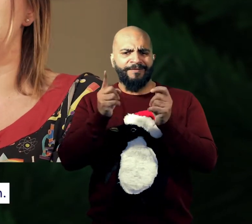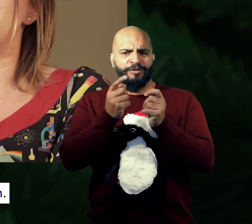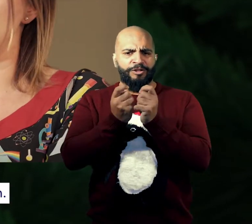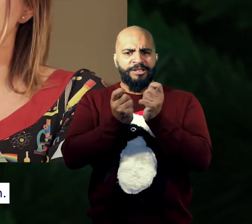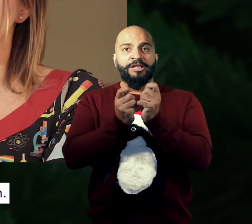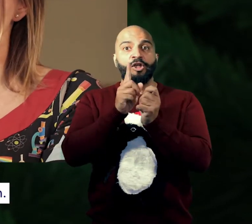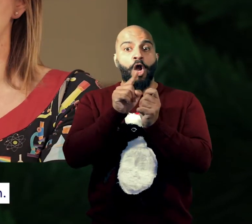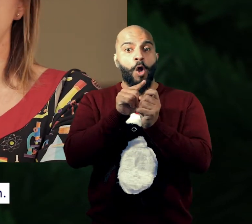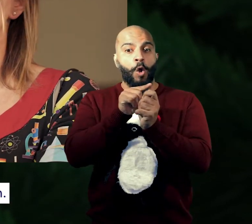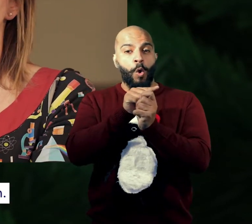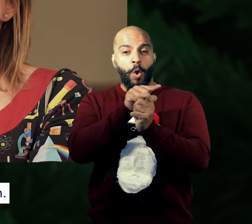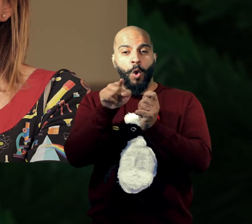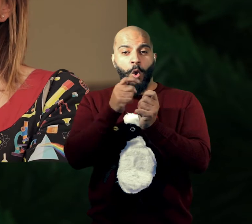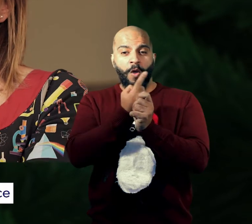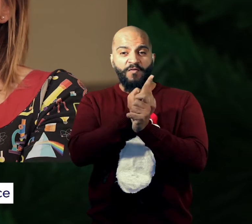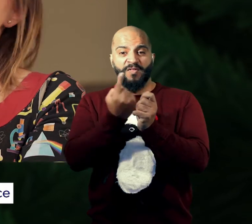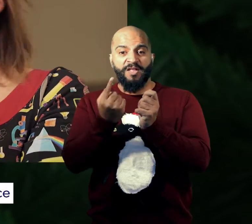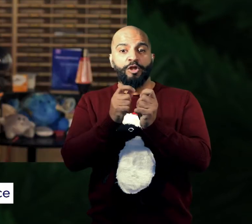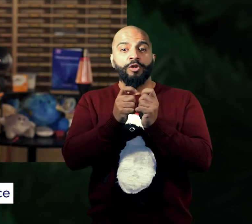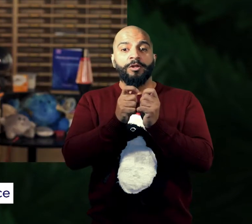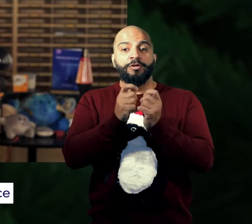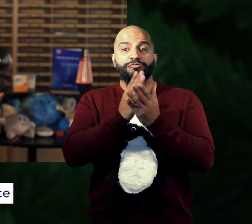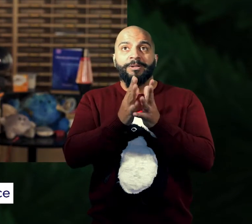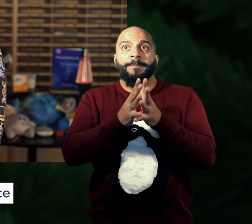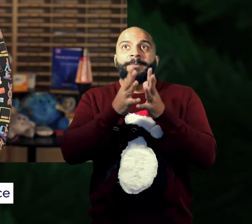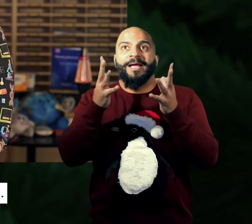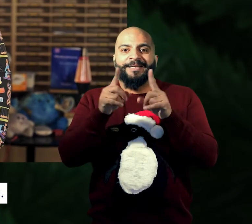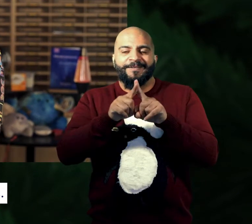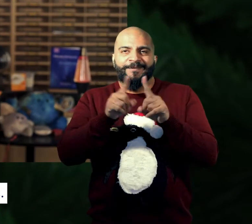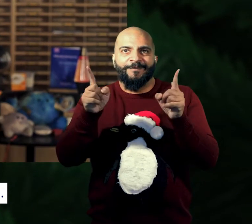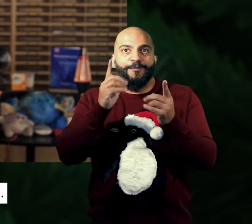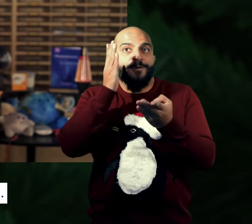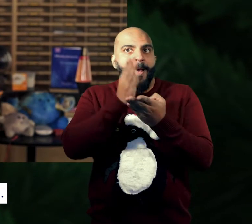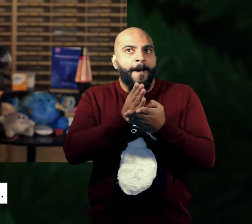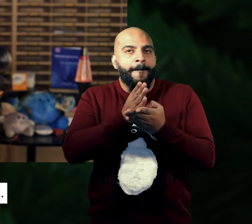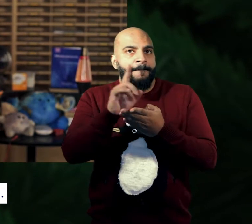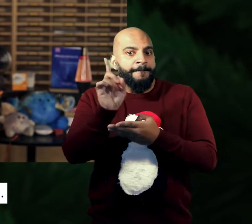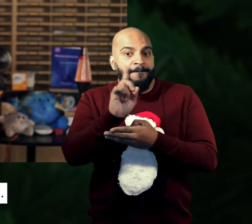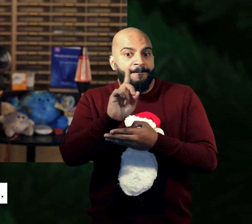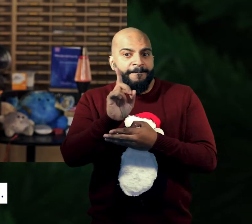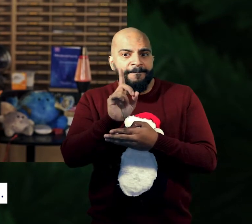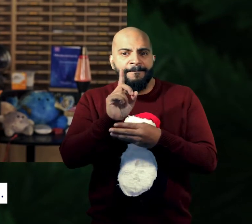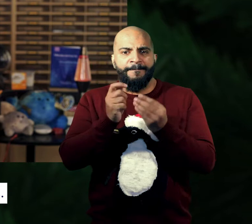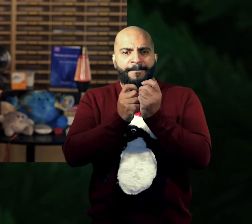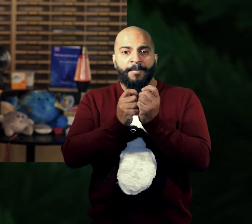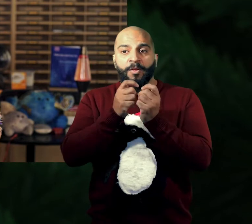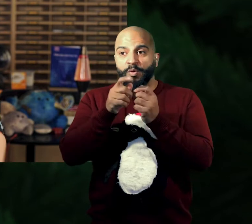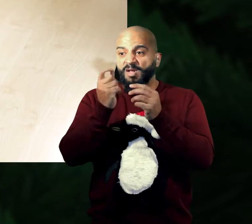difference if I wrote you a note with each of them, but there's actually a massive difference in the inks used in each of these